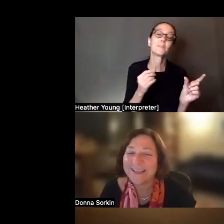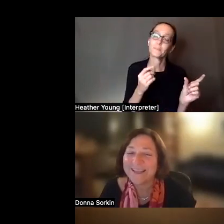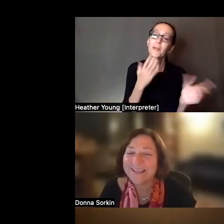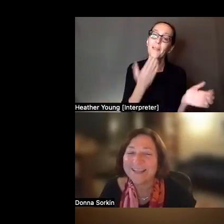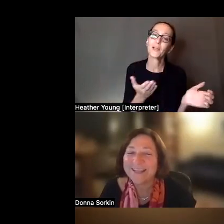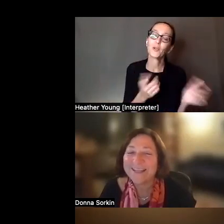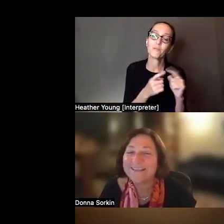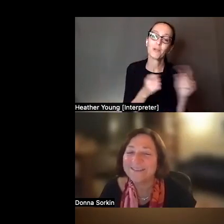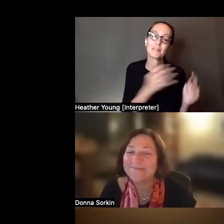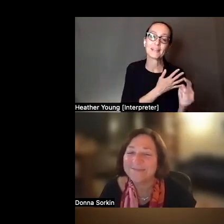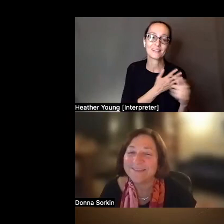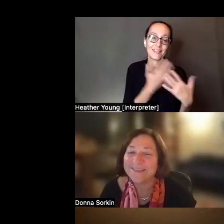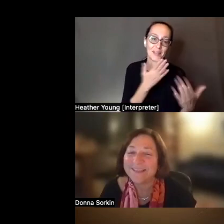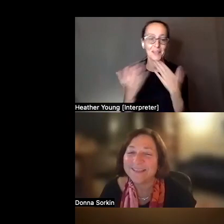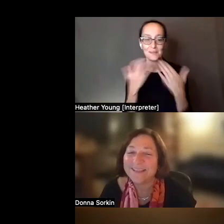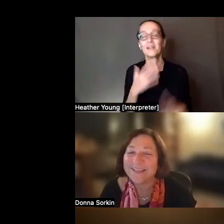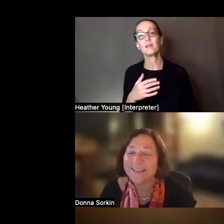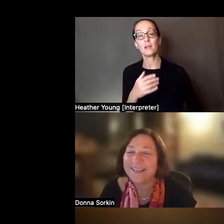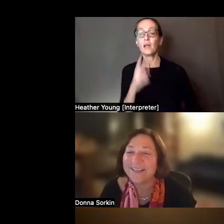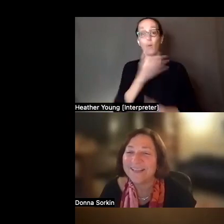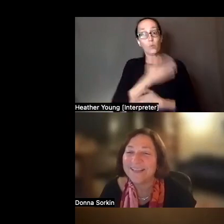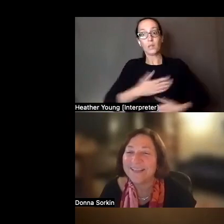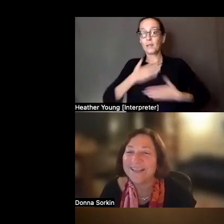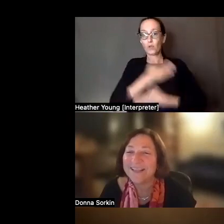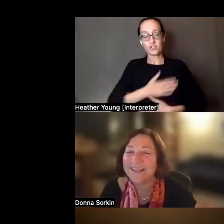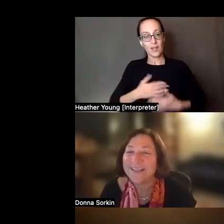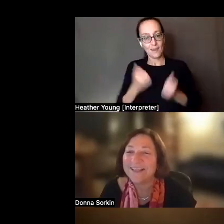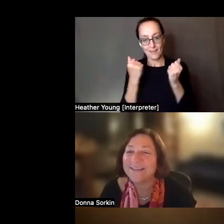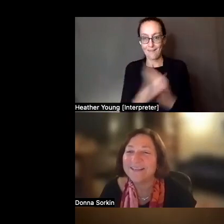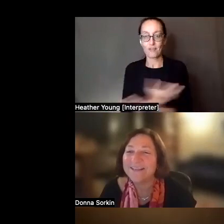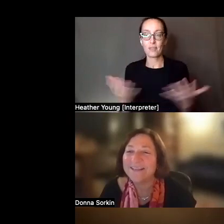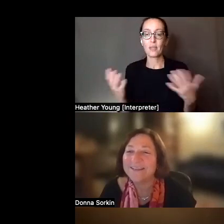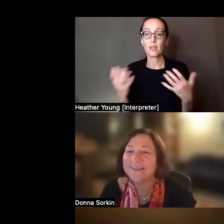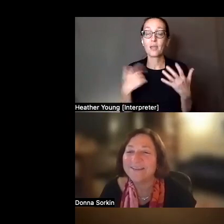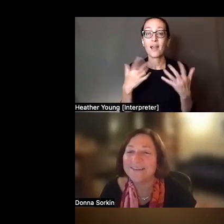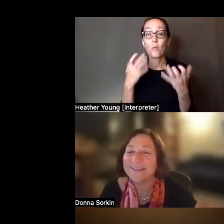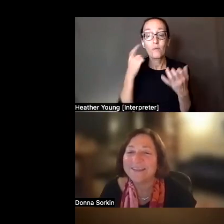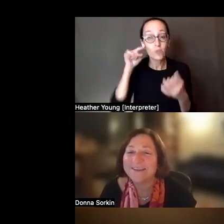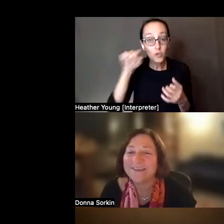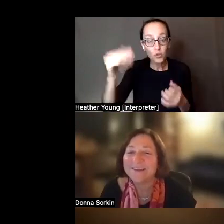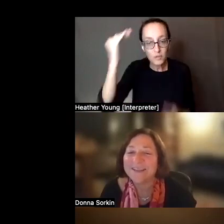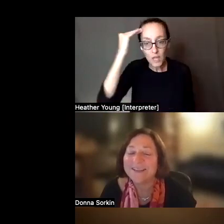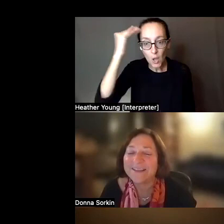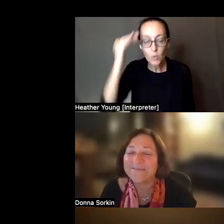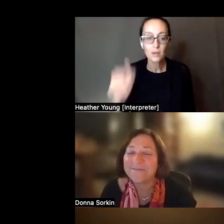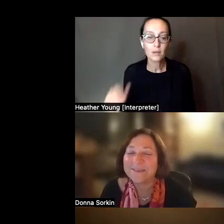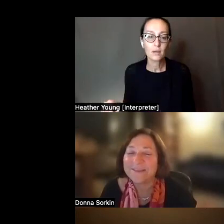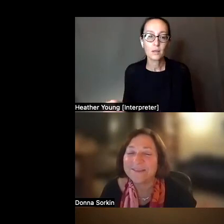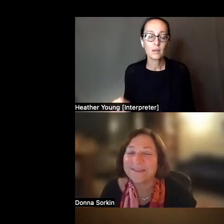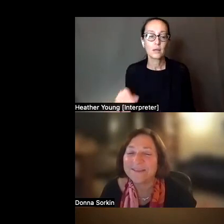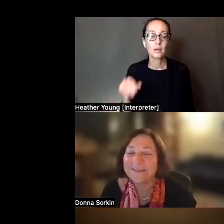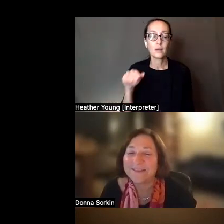much. So I appreciate everything and want you to know that, you know, Beginnings